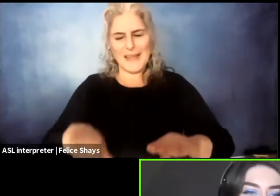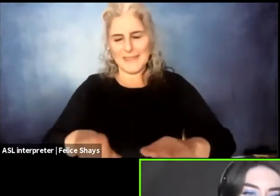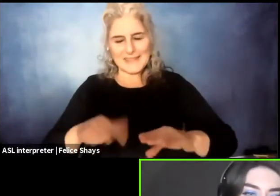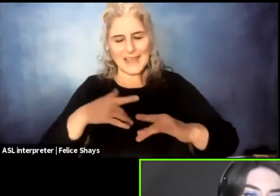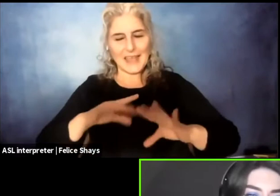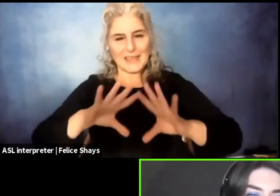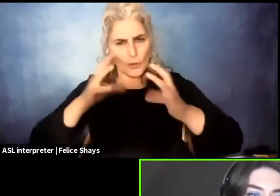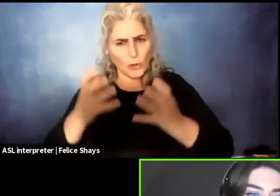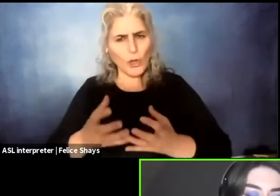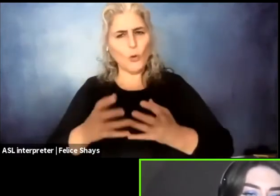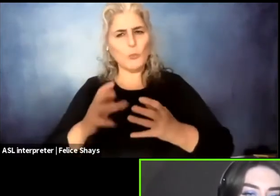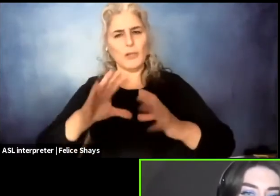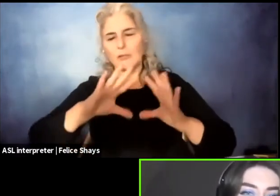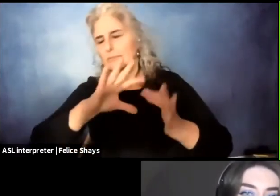perspectives.